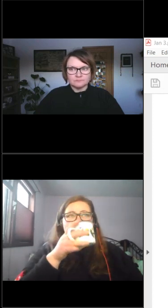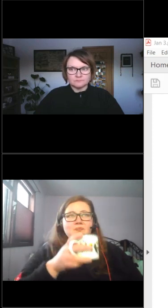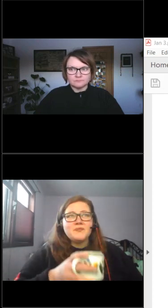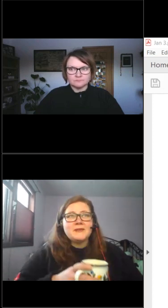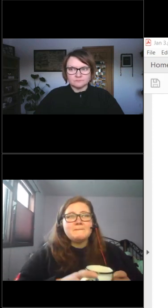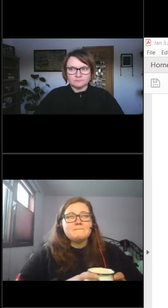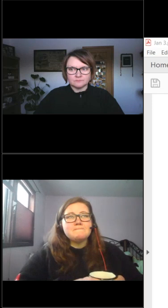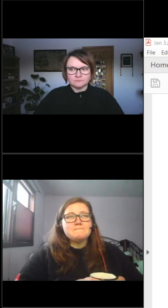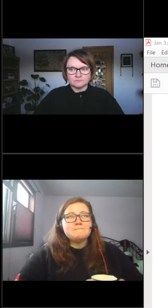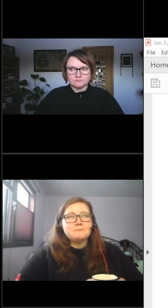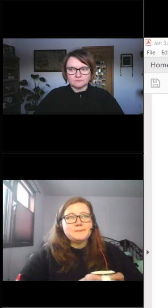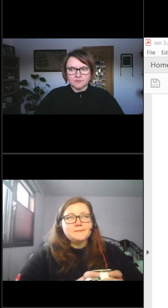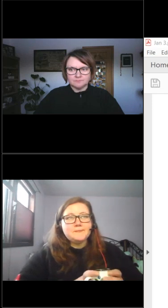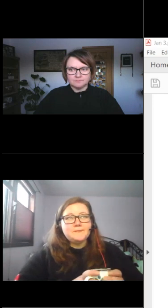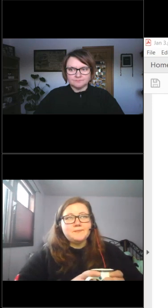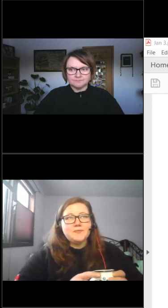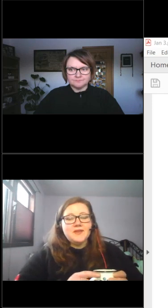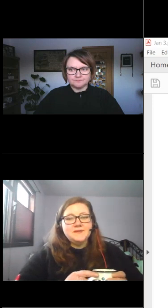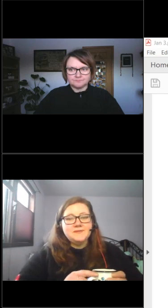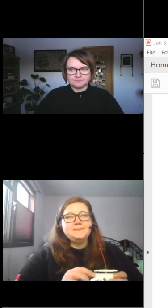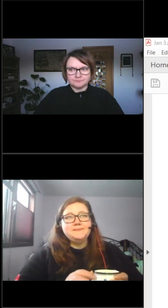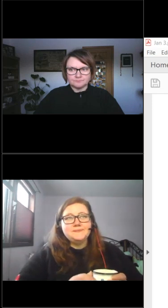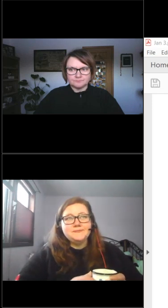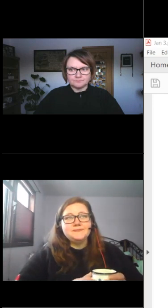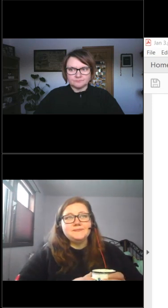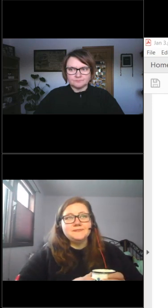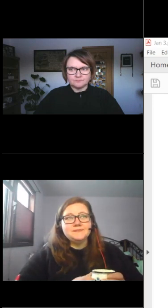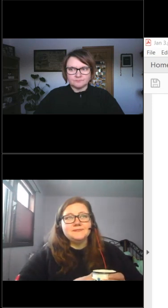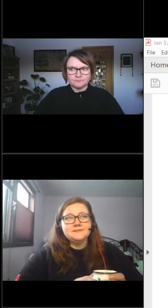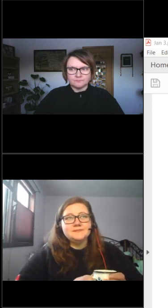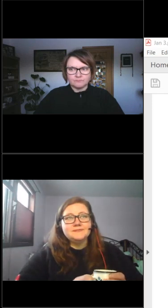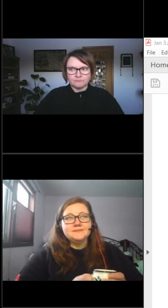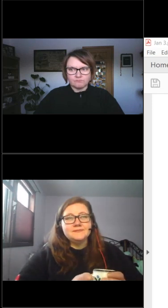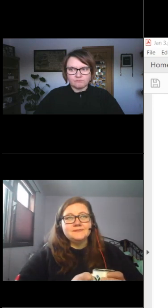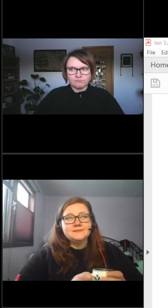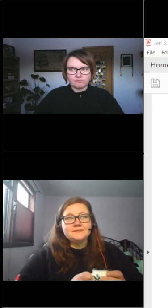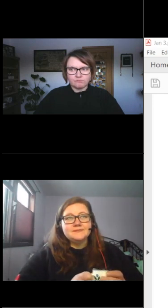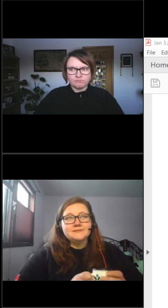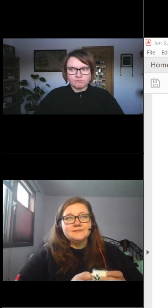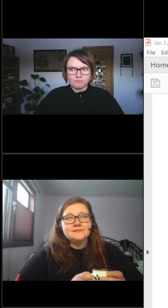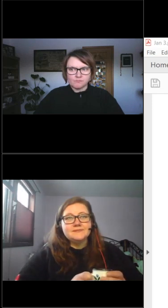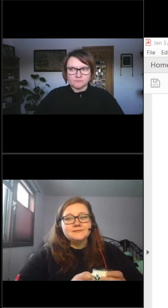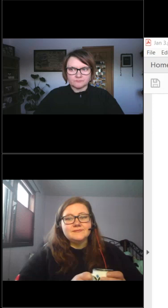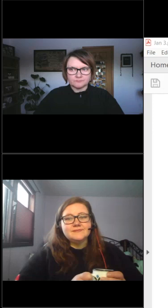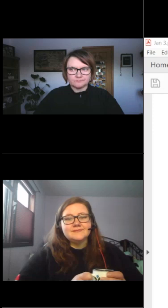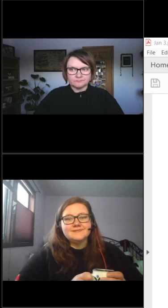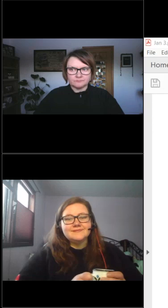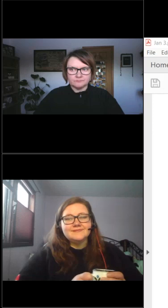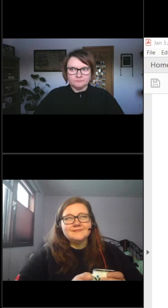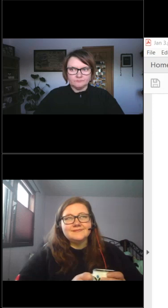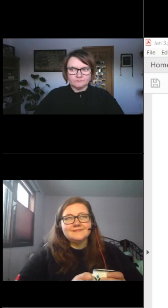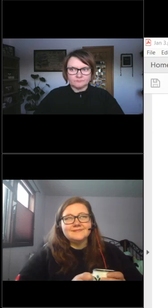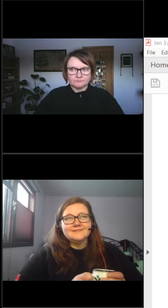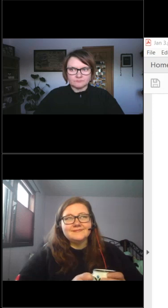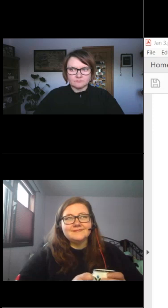for attendance, and you'll get 1 hour care coordinator CEH for that.